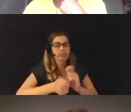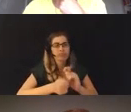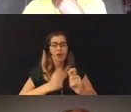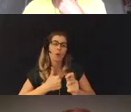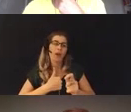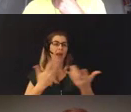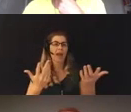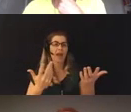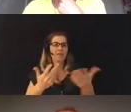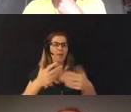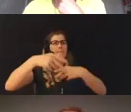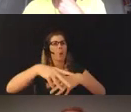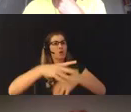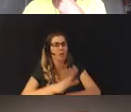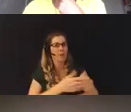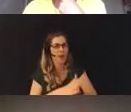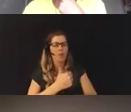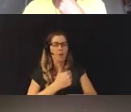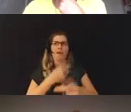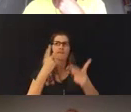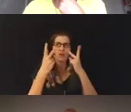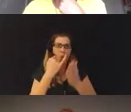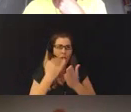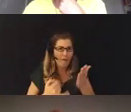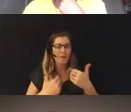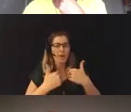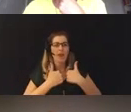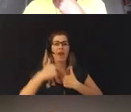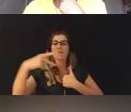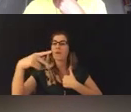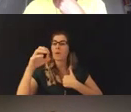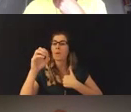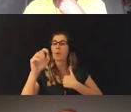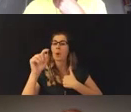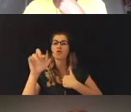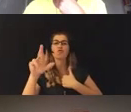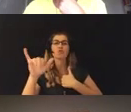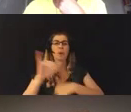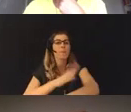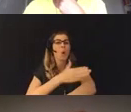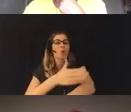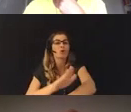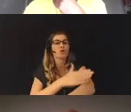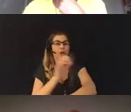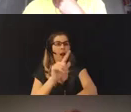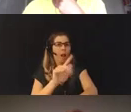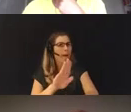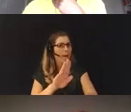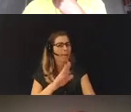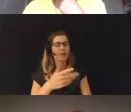our marching band was there, we had visual art up, we had our poetry club doing,